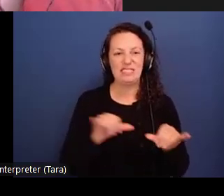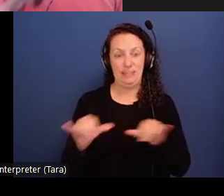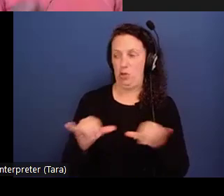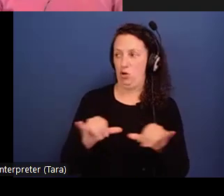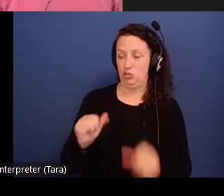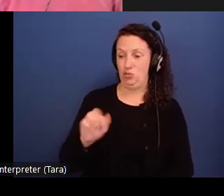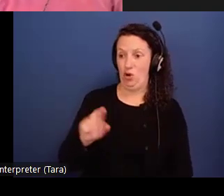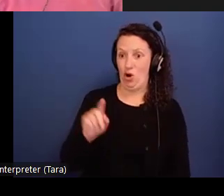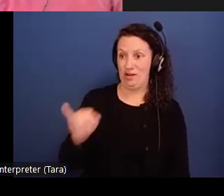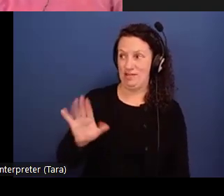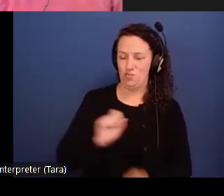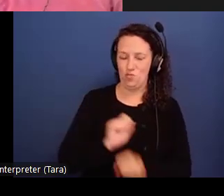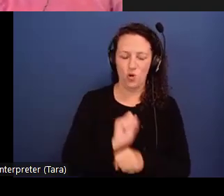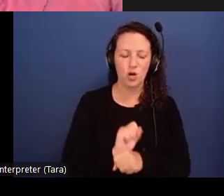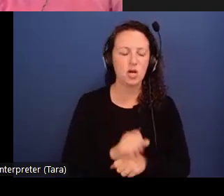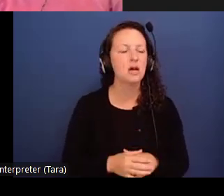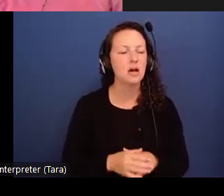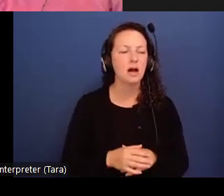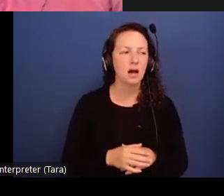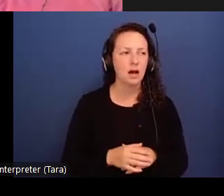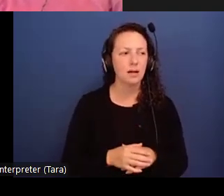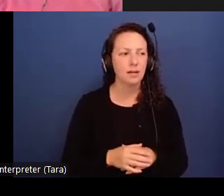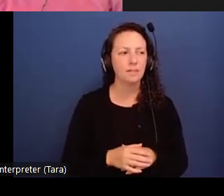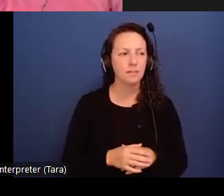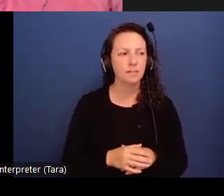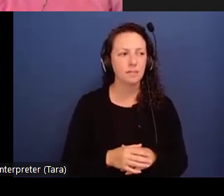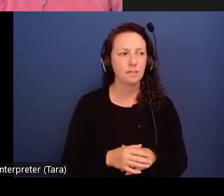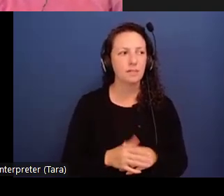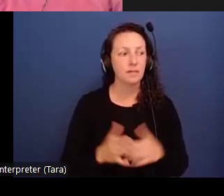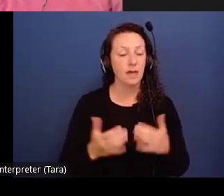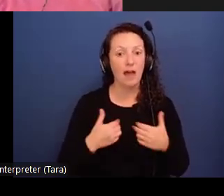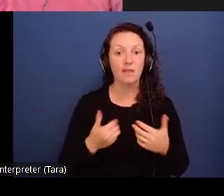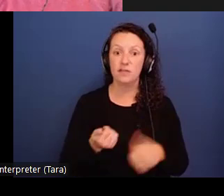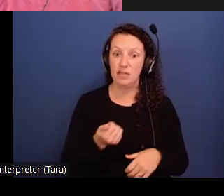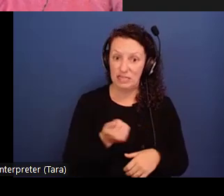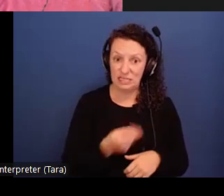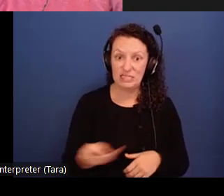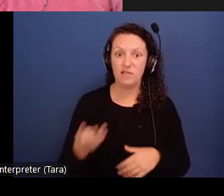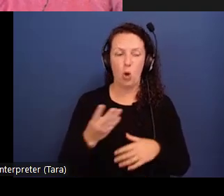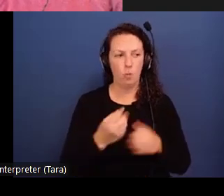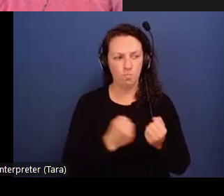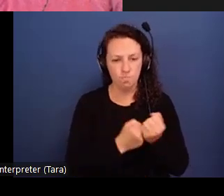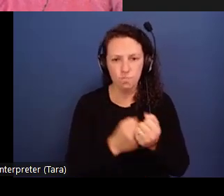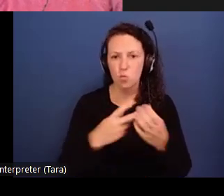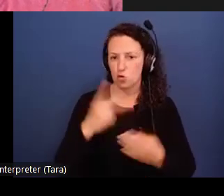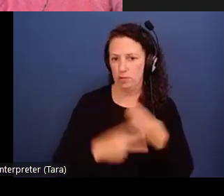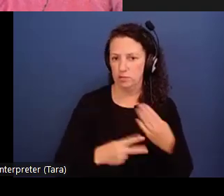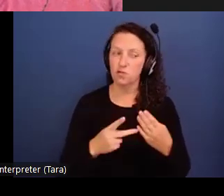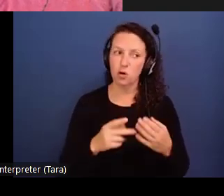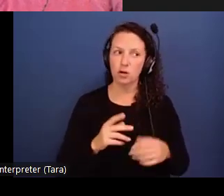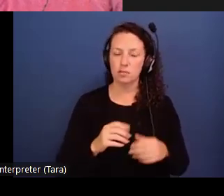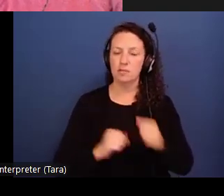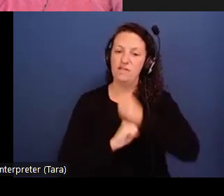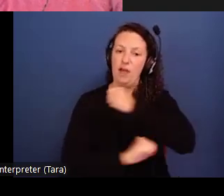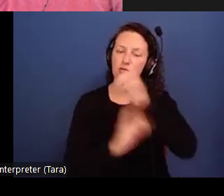doing. We have several type of accelerators for disabled founders, and some of them